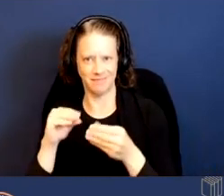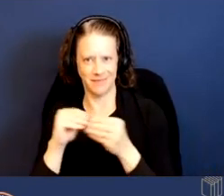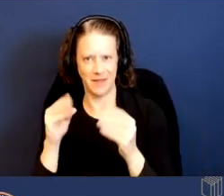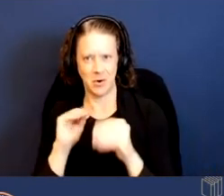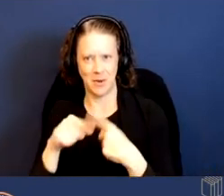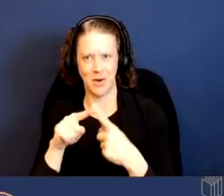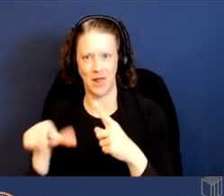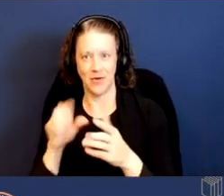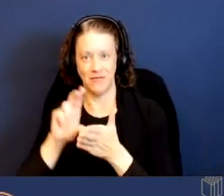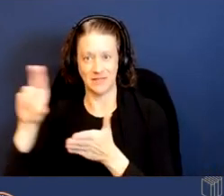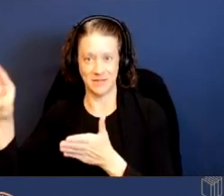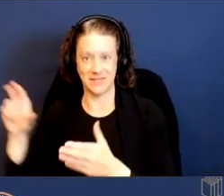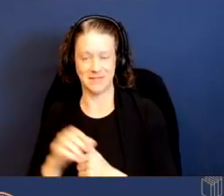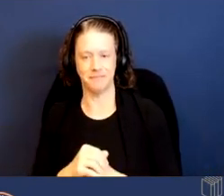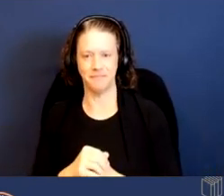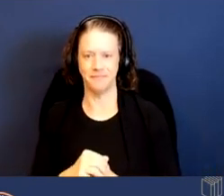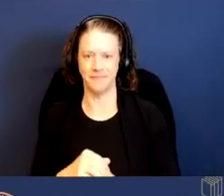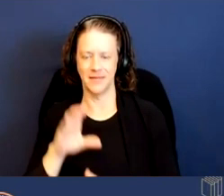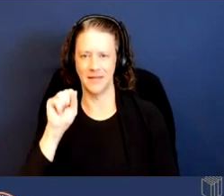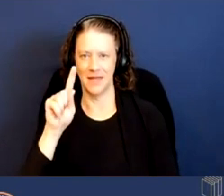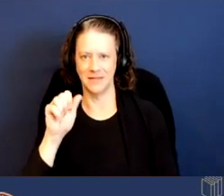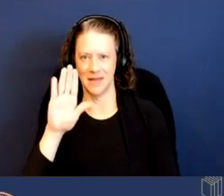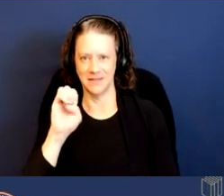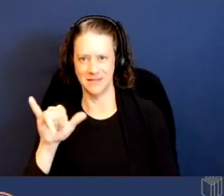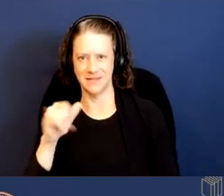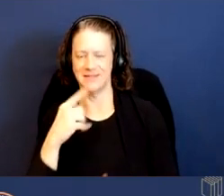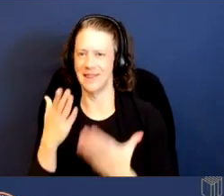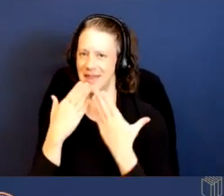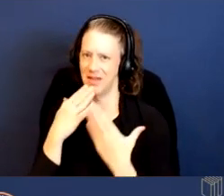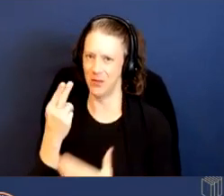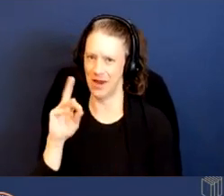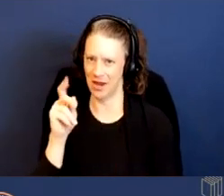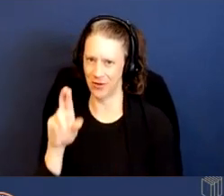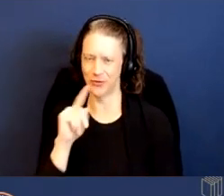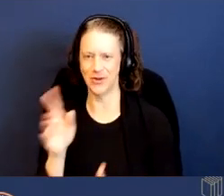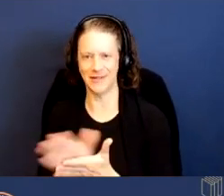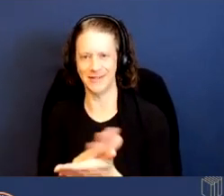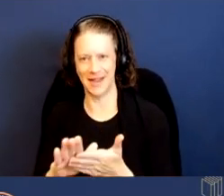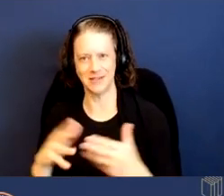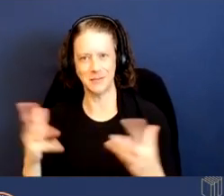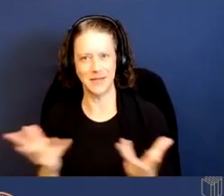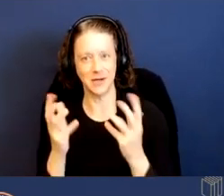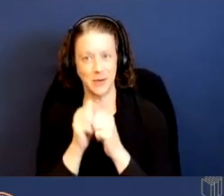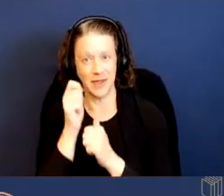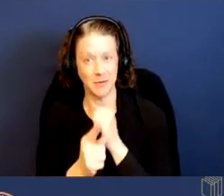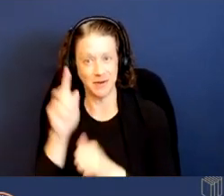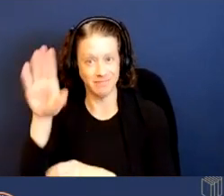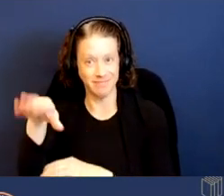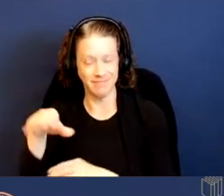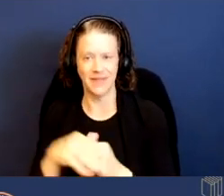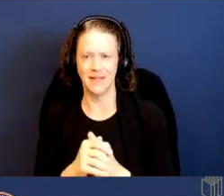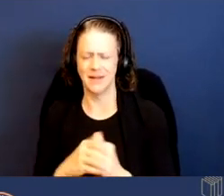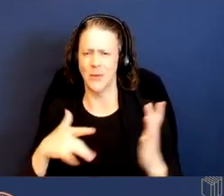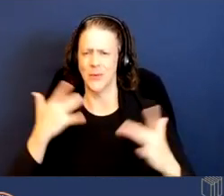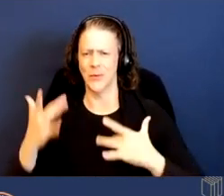investments. Thank you, Heather. So it's so nice to be here this afternoon with everybody, and kind of exciting that there's so